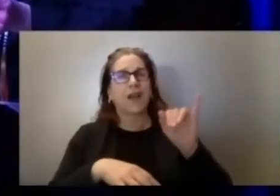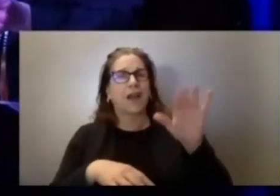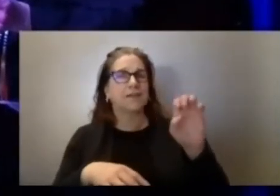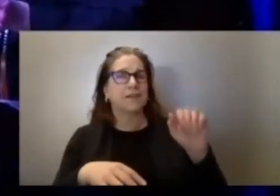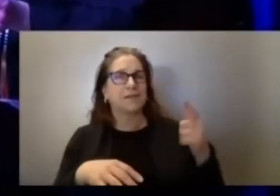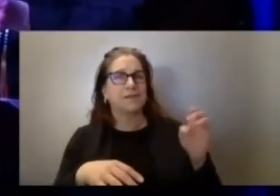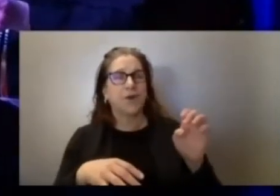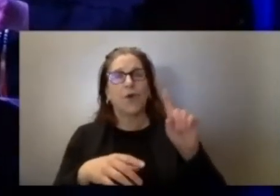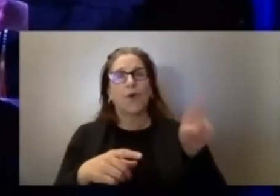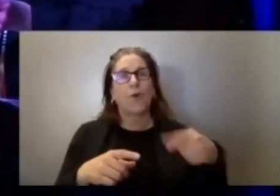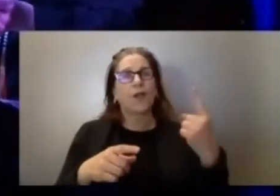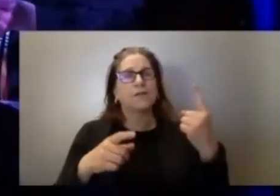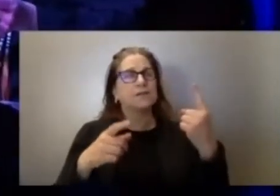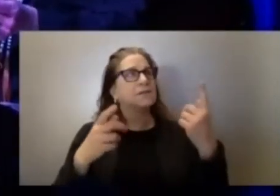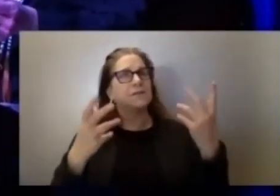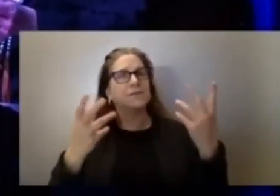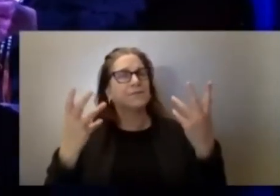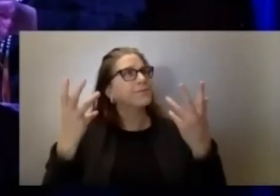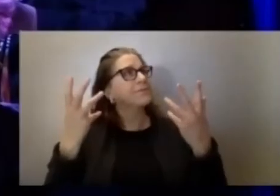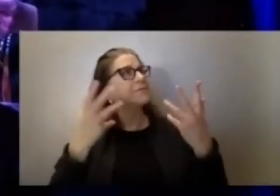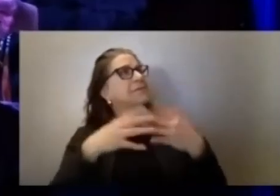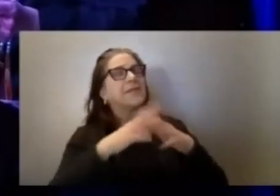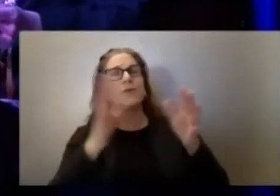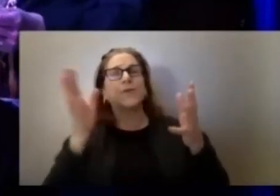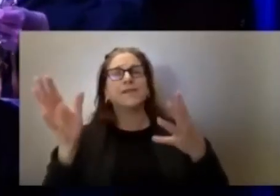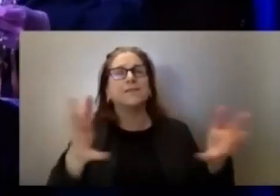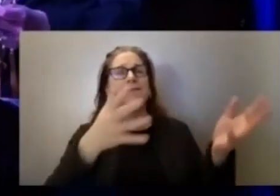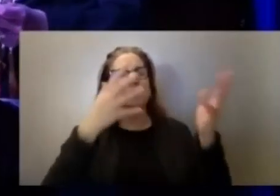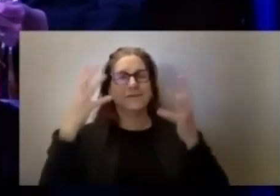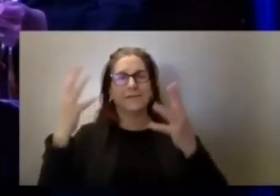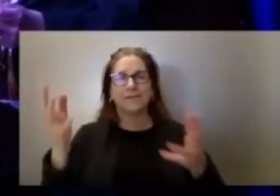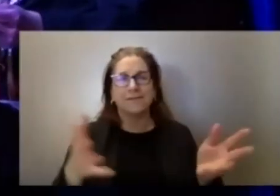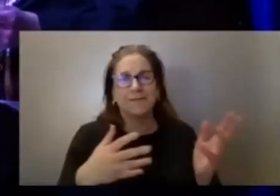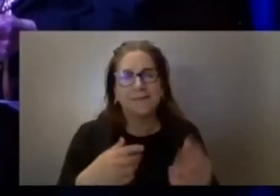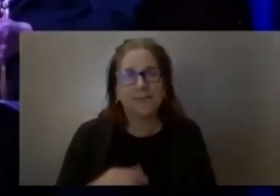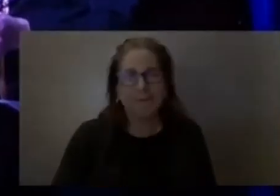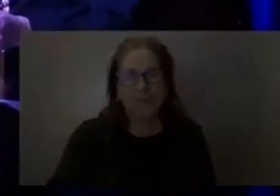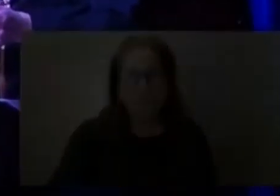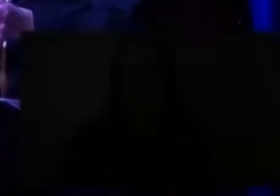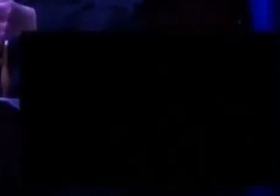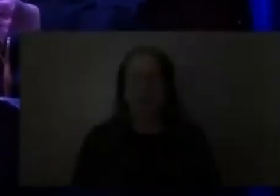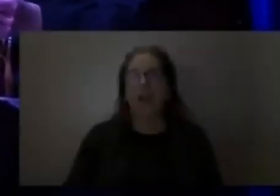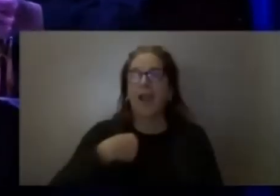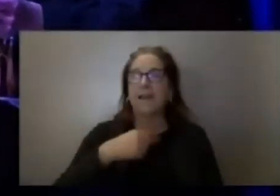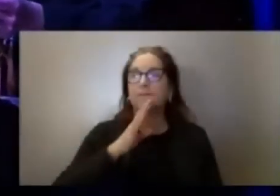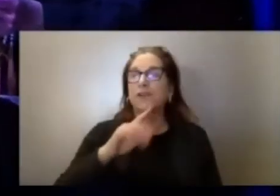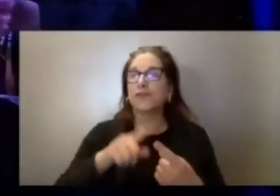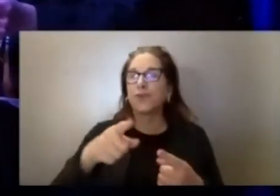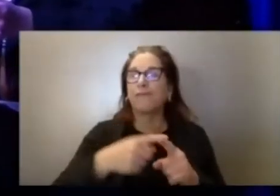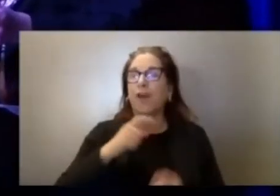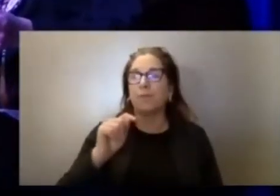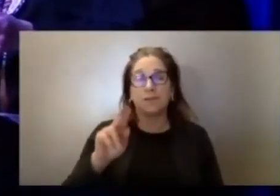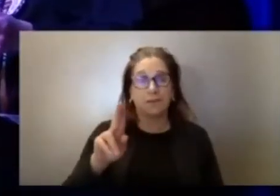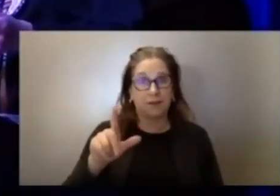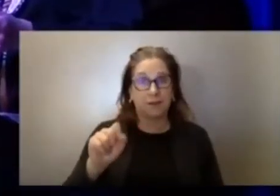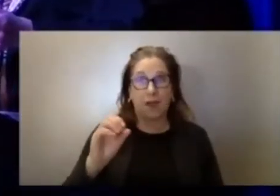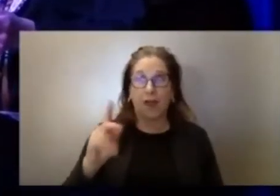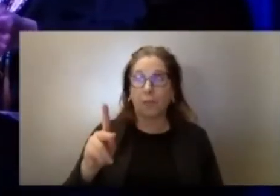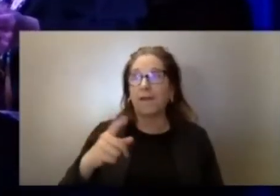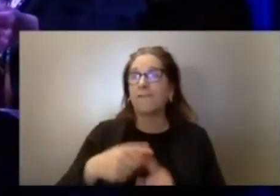in these post-ice age fields. They are always stirring something up. I speak to you from